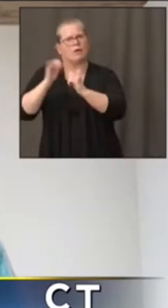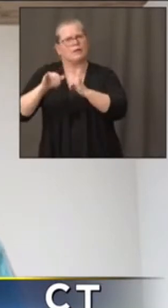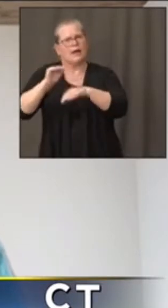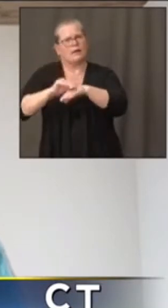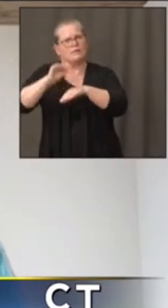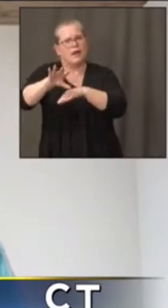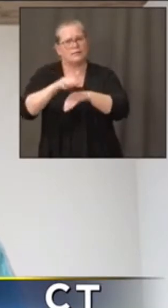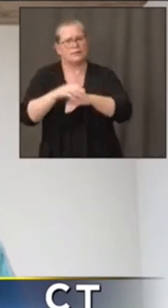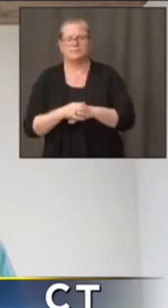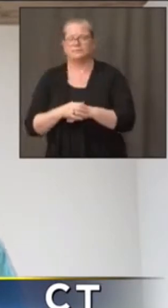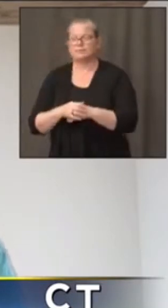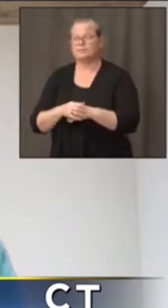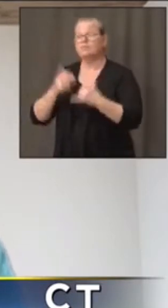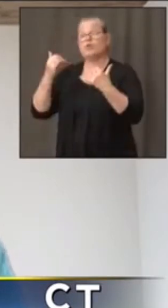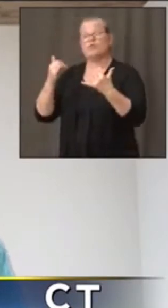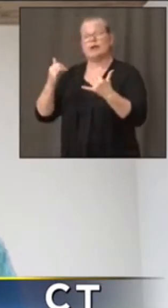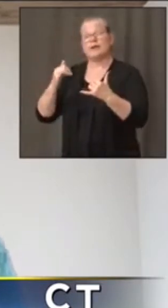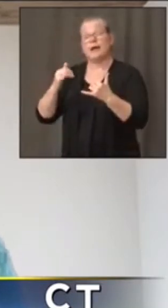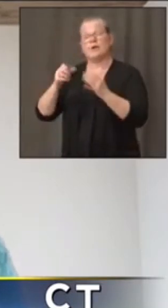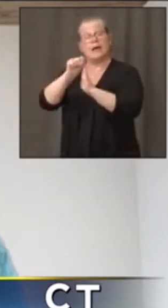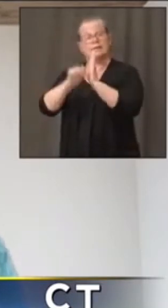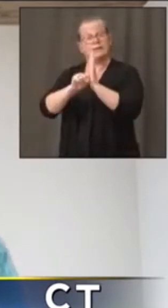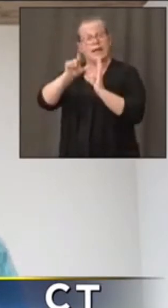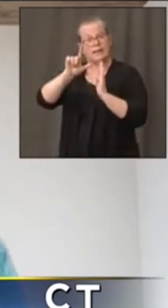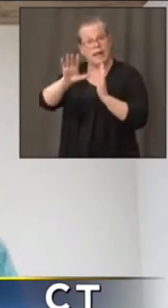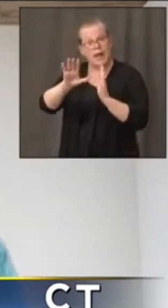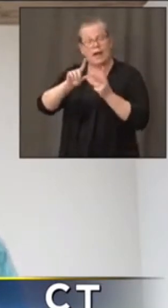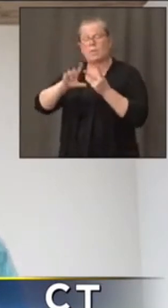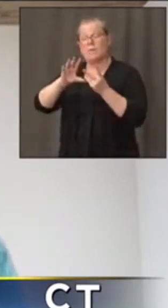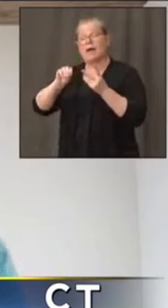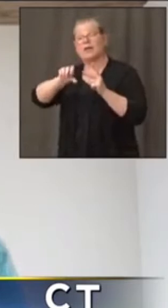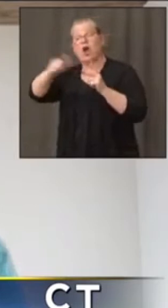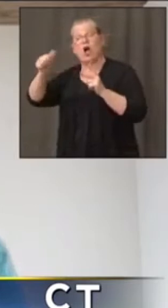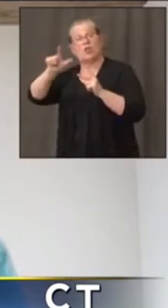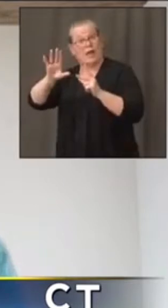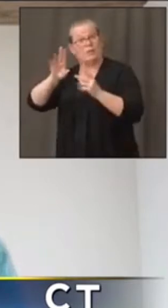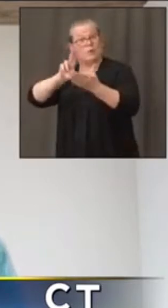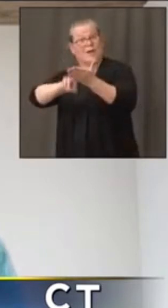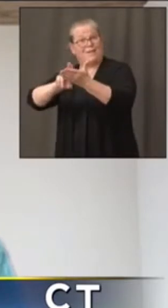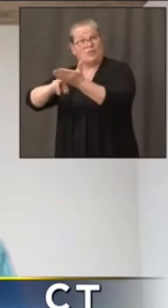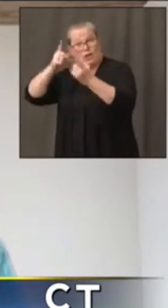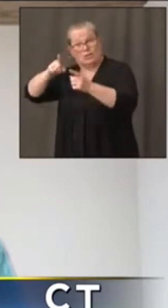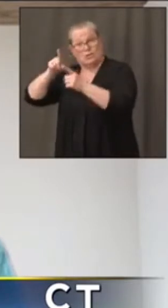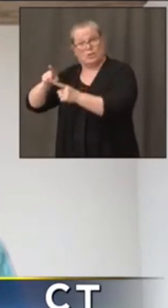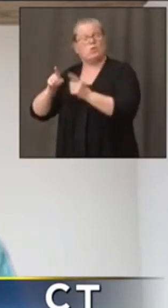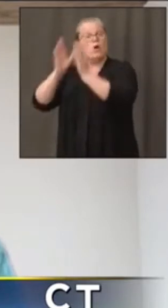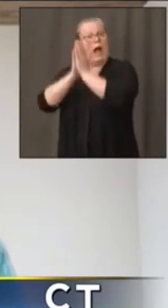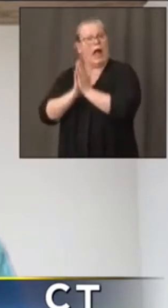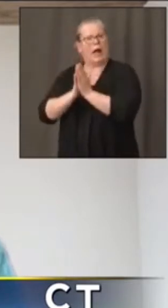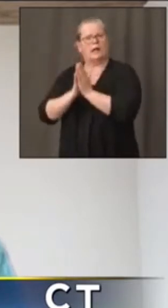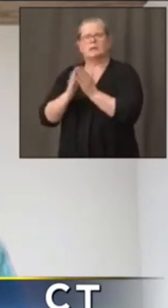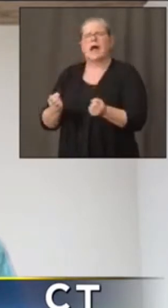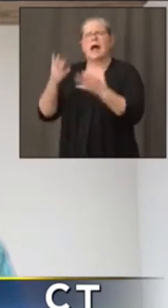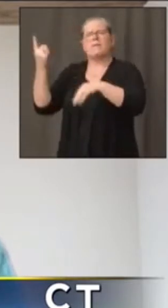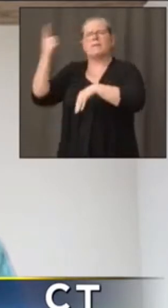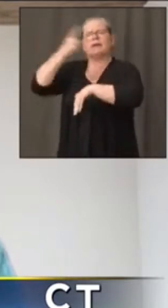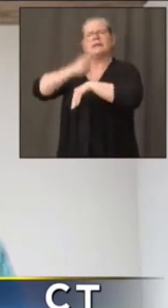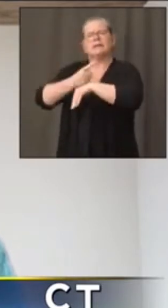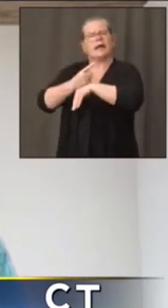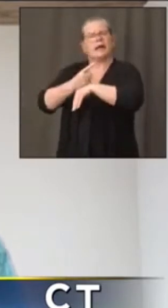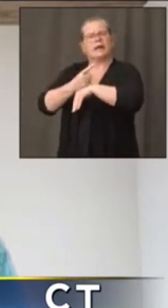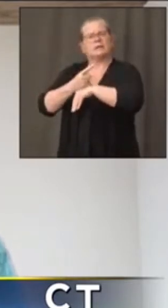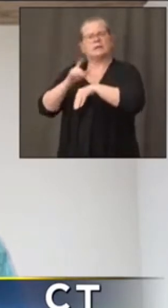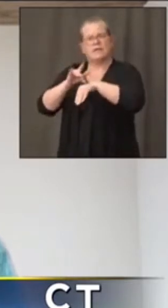the Fed lab we're doing inventory see how many there's a testing we have available which resources in our hand I